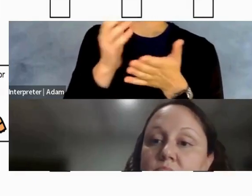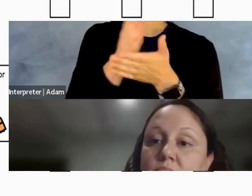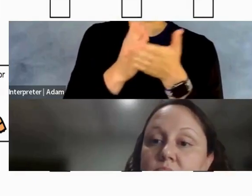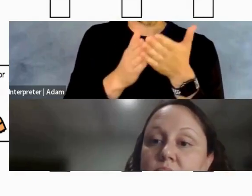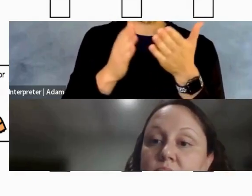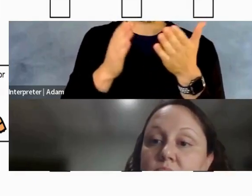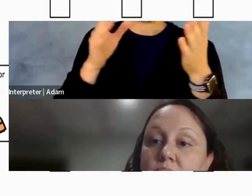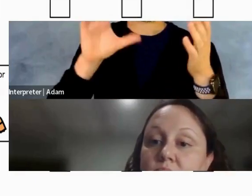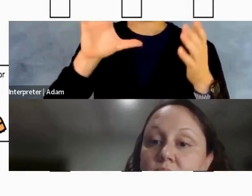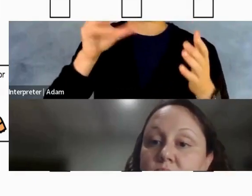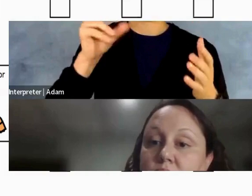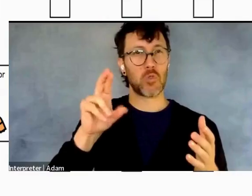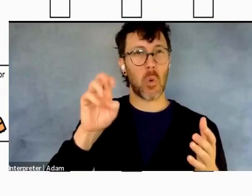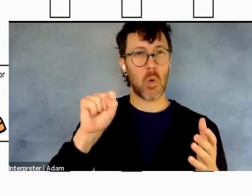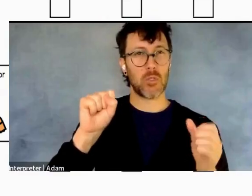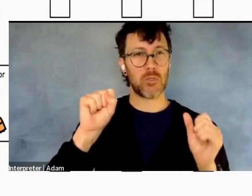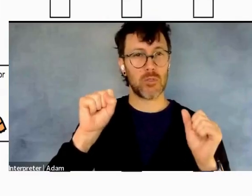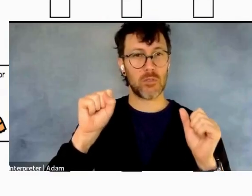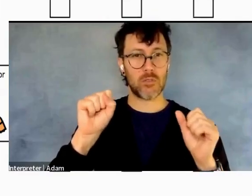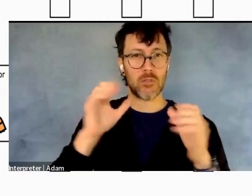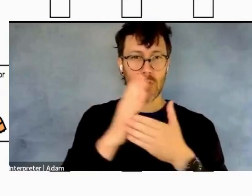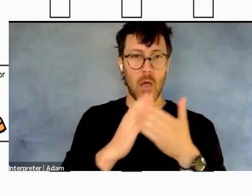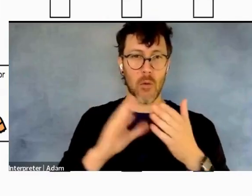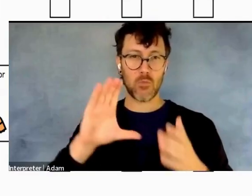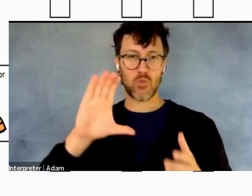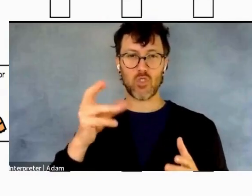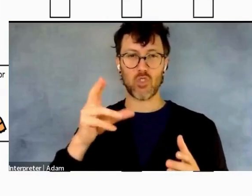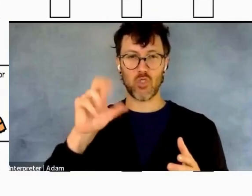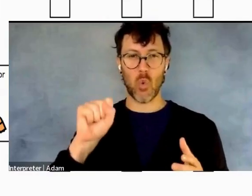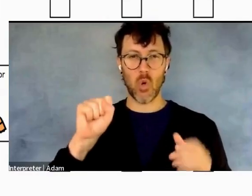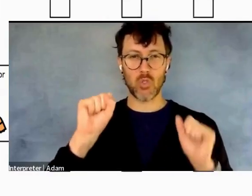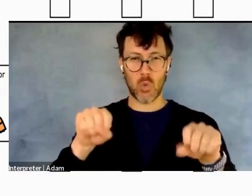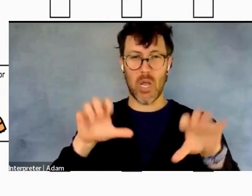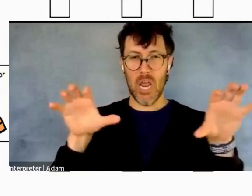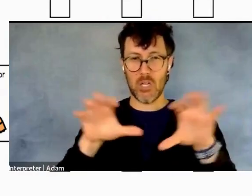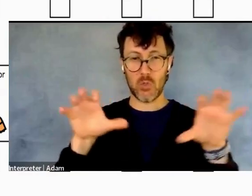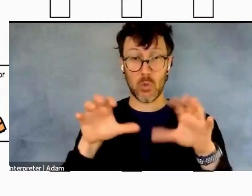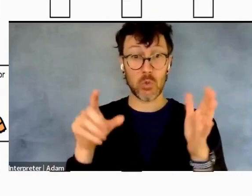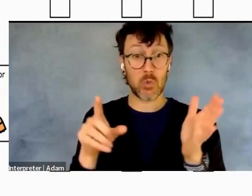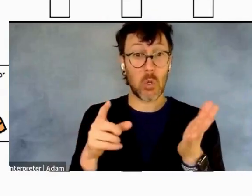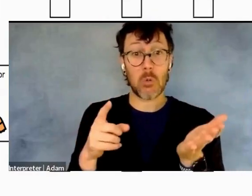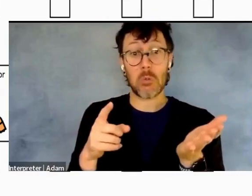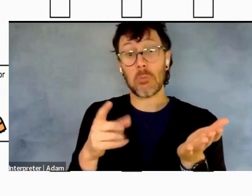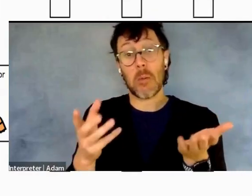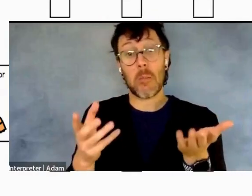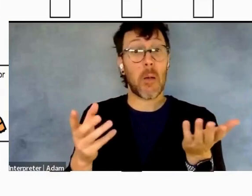as a model. So I might say, oh, I'm going to